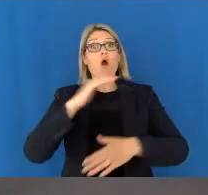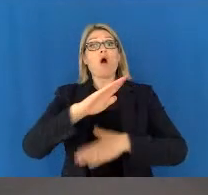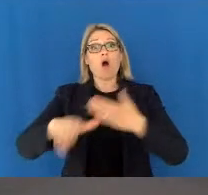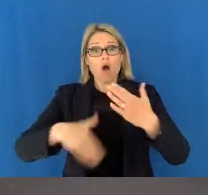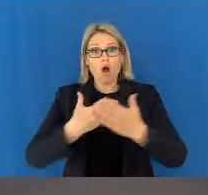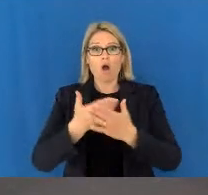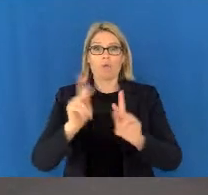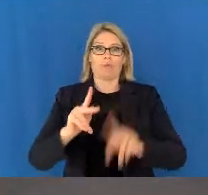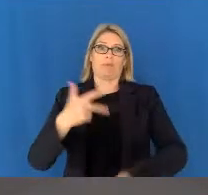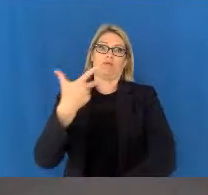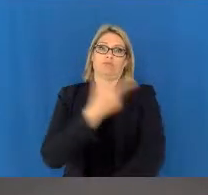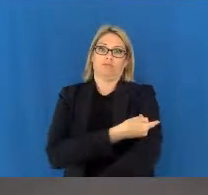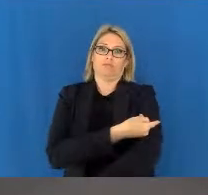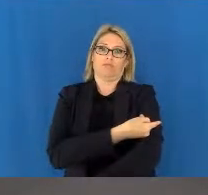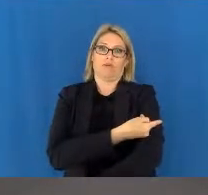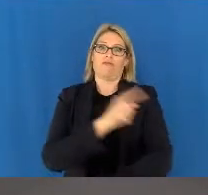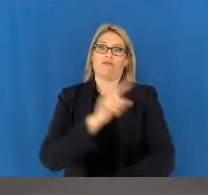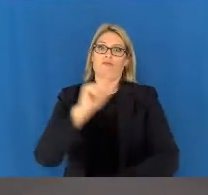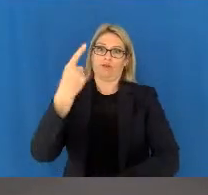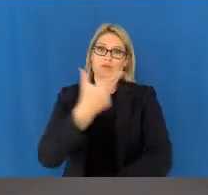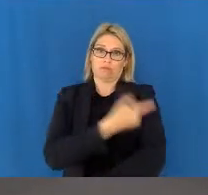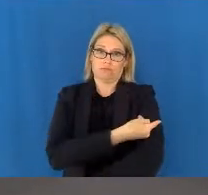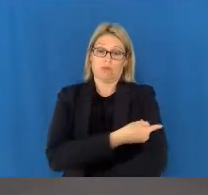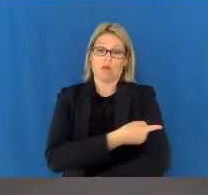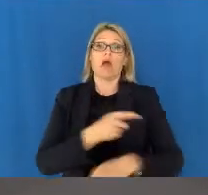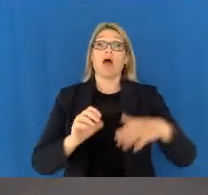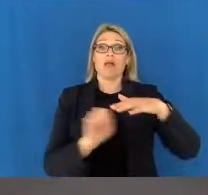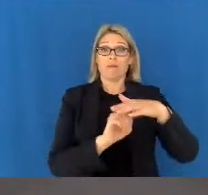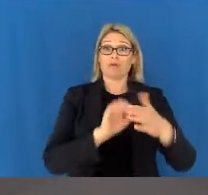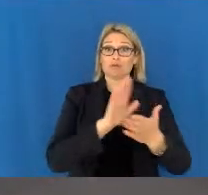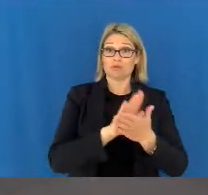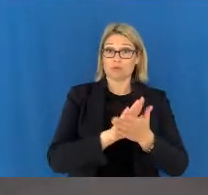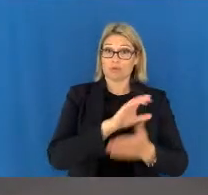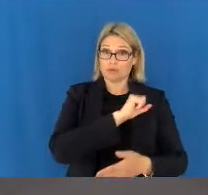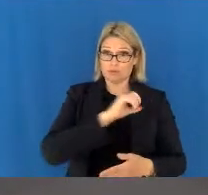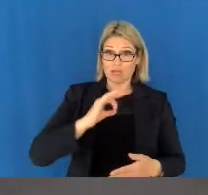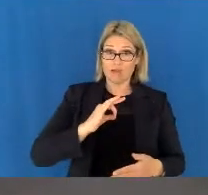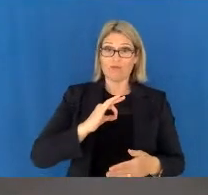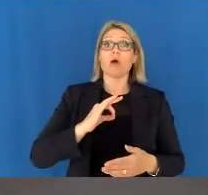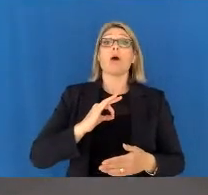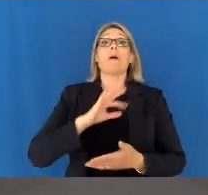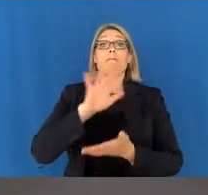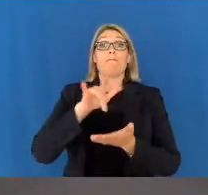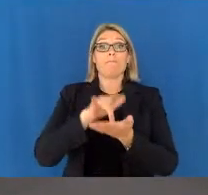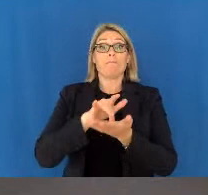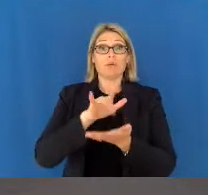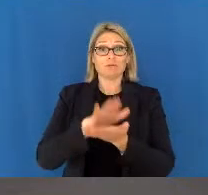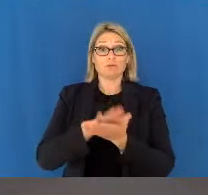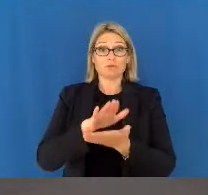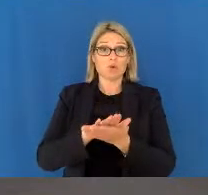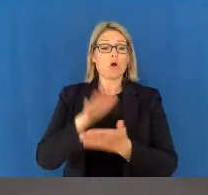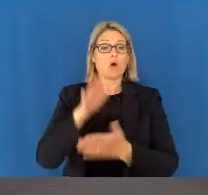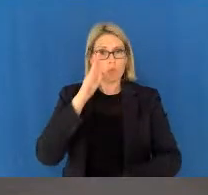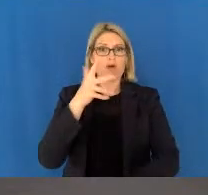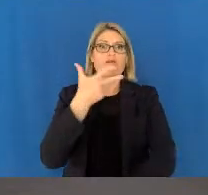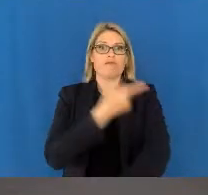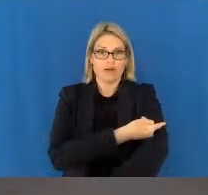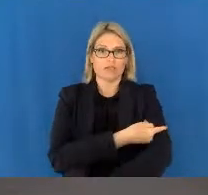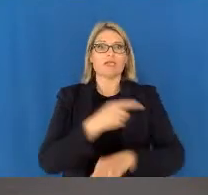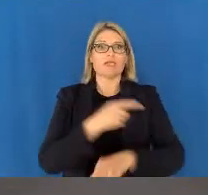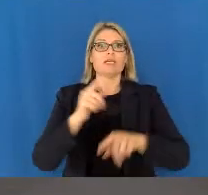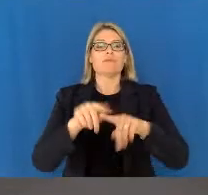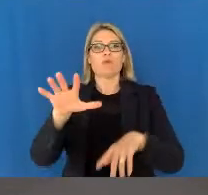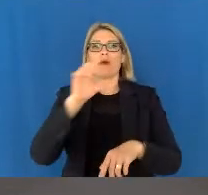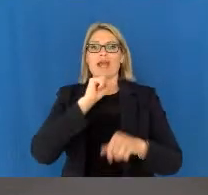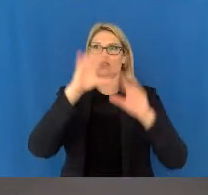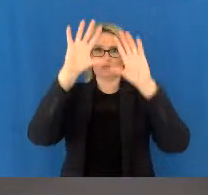dose, and the elementary school staff and those in the middle schools will be vaccinated according to their age cohort. But of